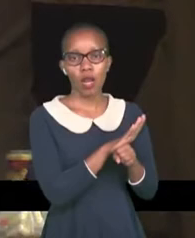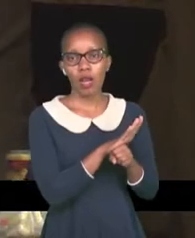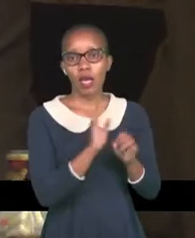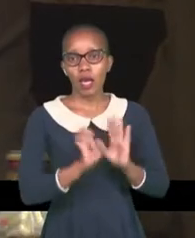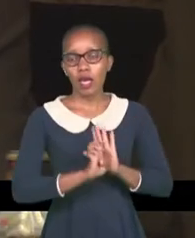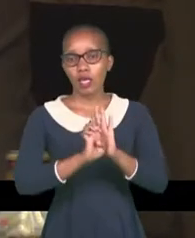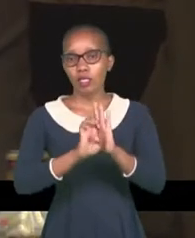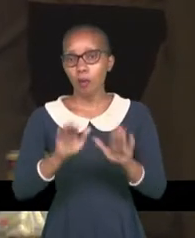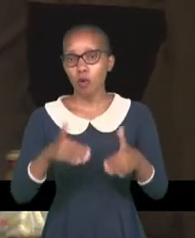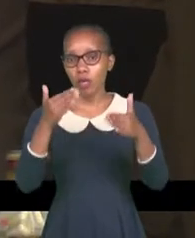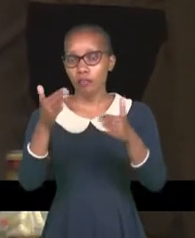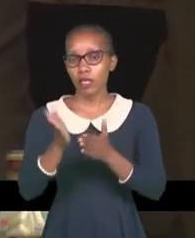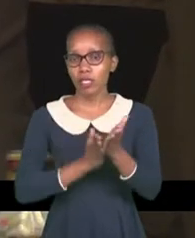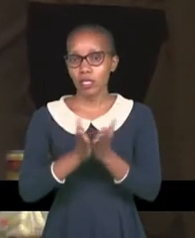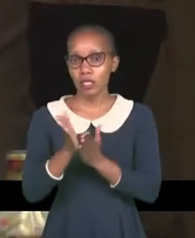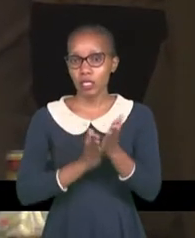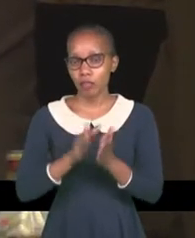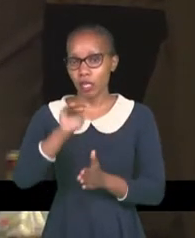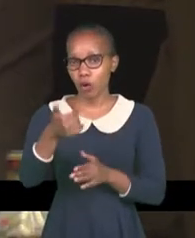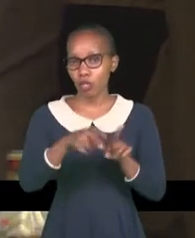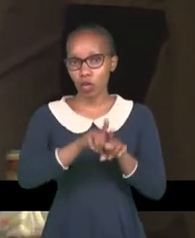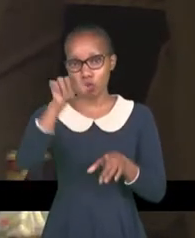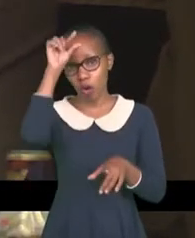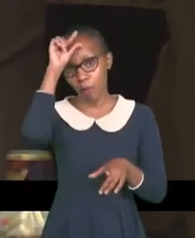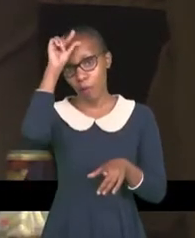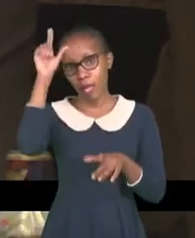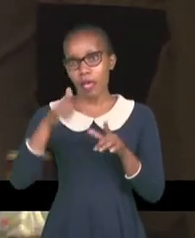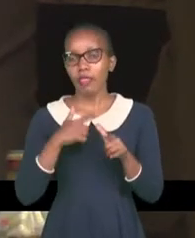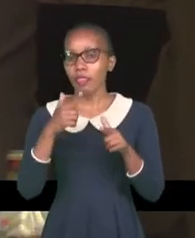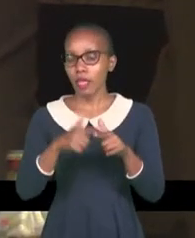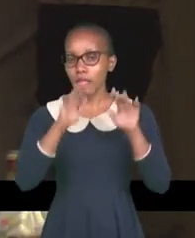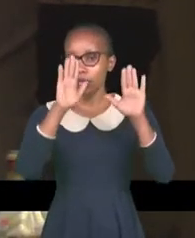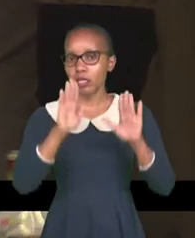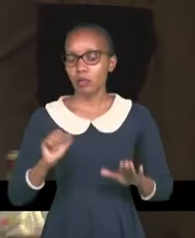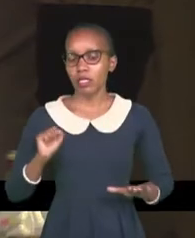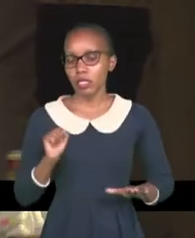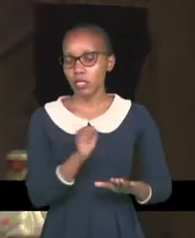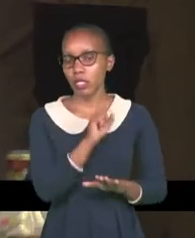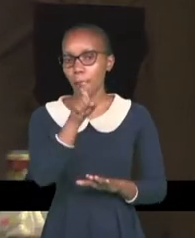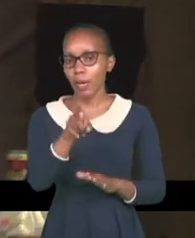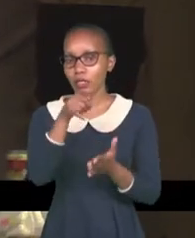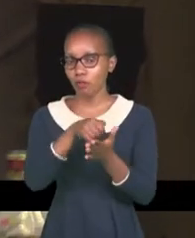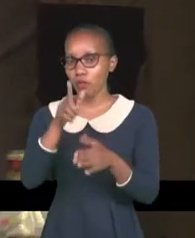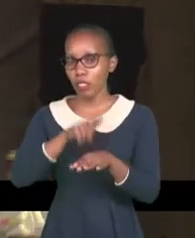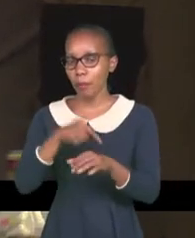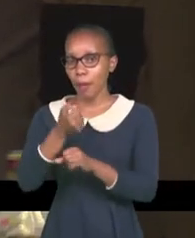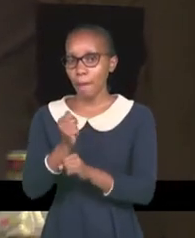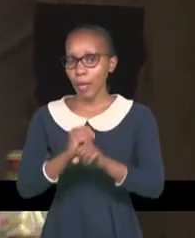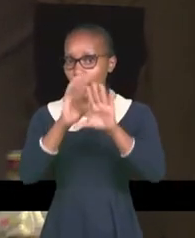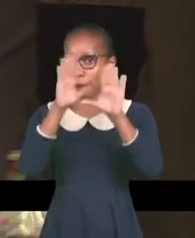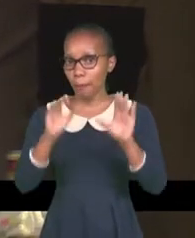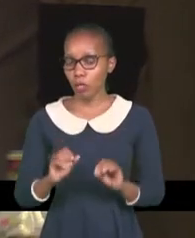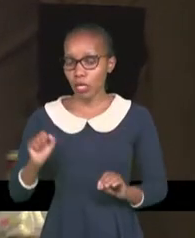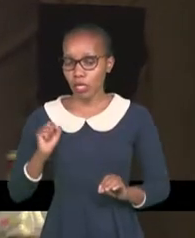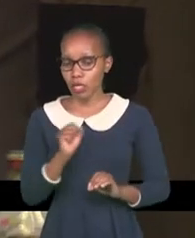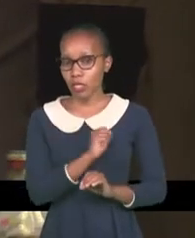representing the counties and serving the interests of the counties and their governments, it is imperative that the Senate be involved in the budget-making process. The Senate